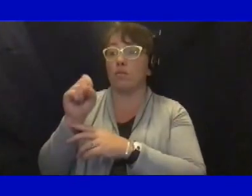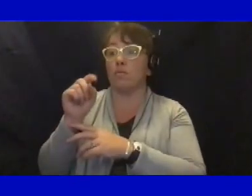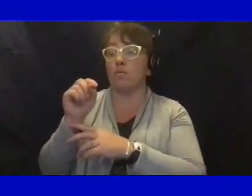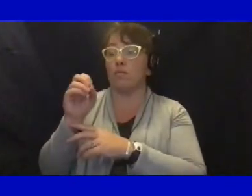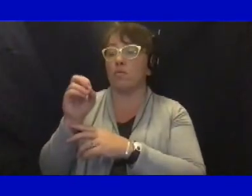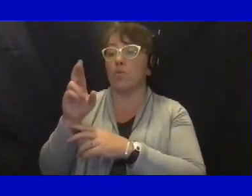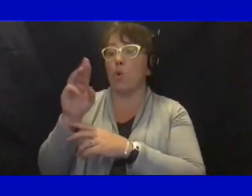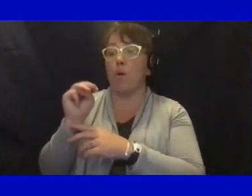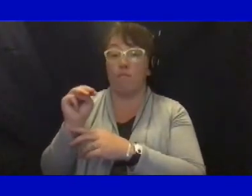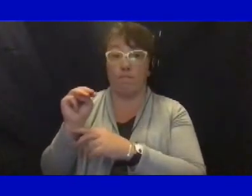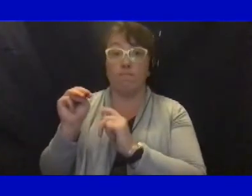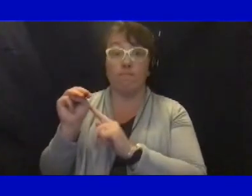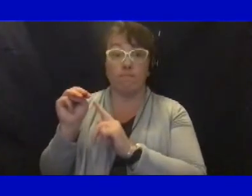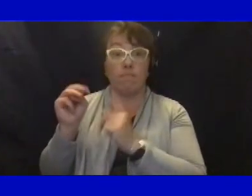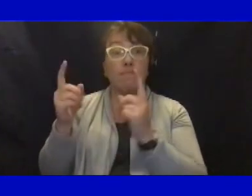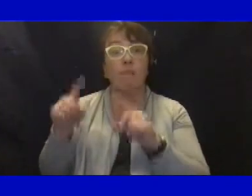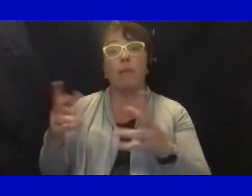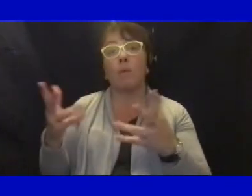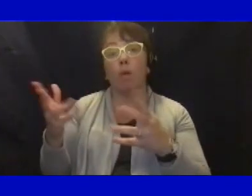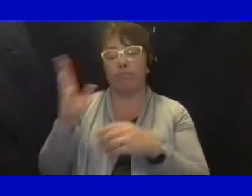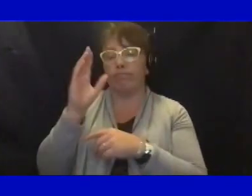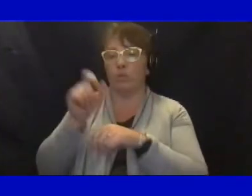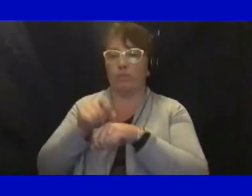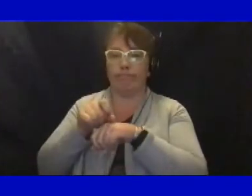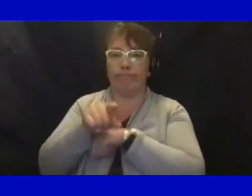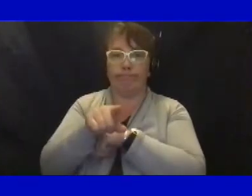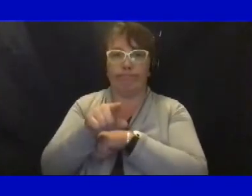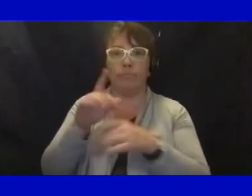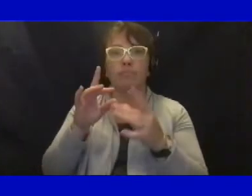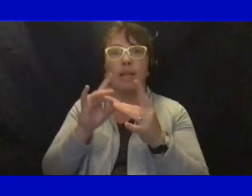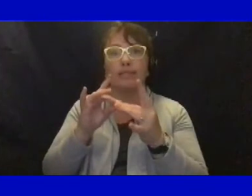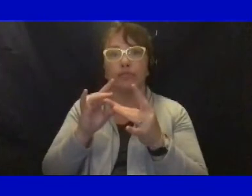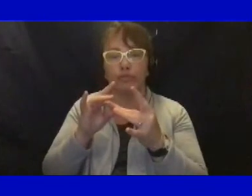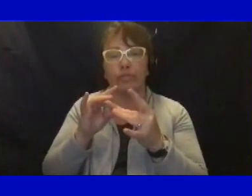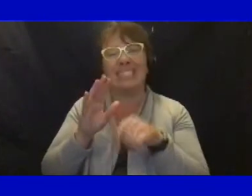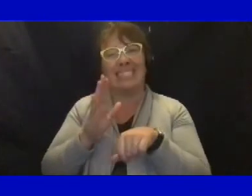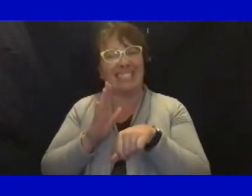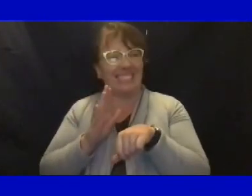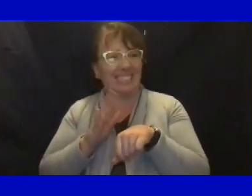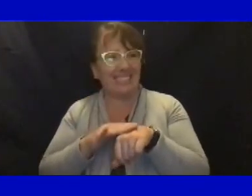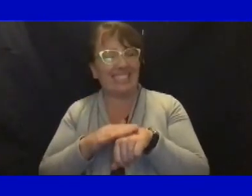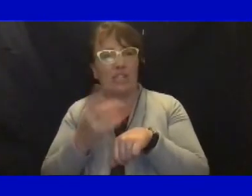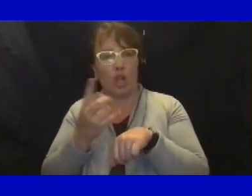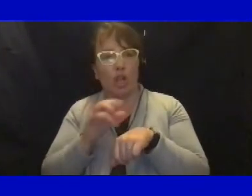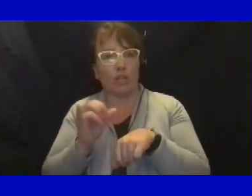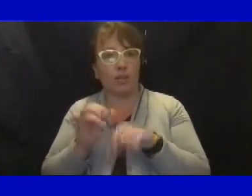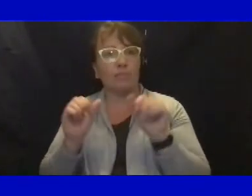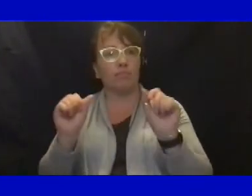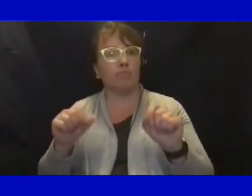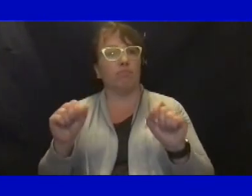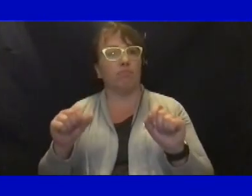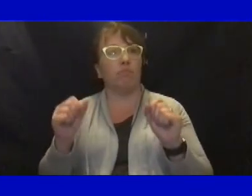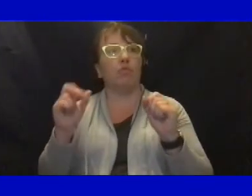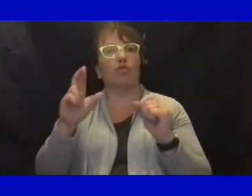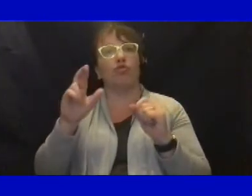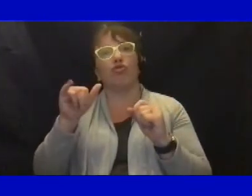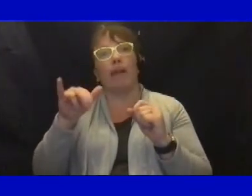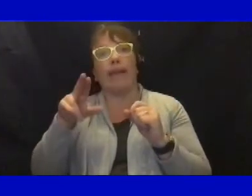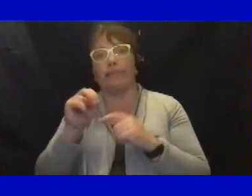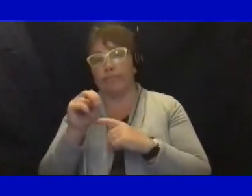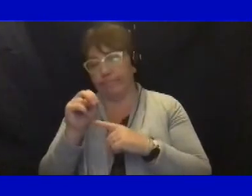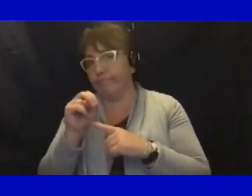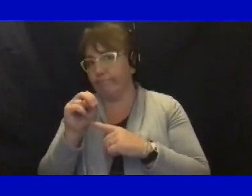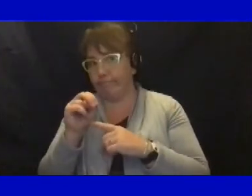we'll send out messages that something significant's coming. It looks like we might get this amount of rain and this amount of rainfall